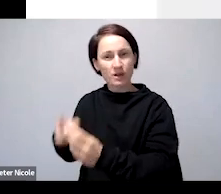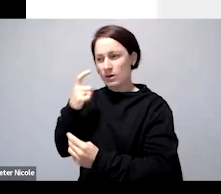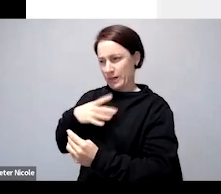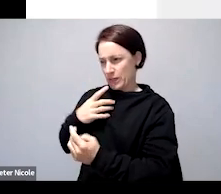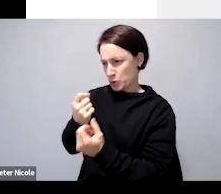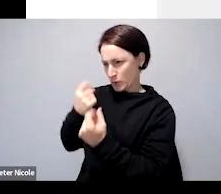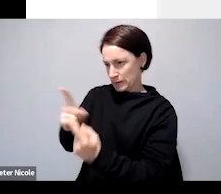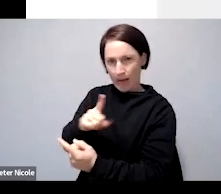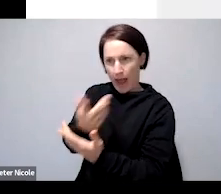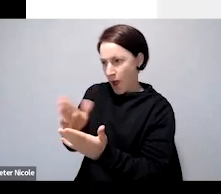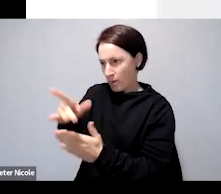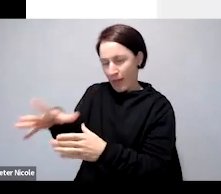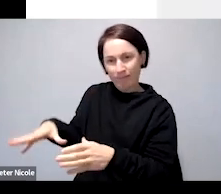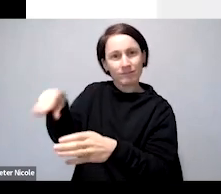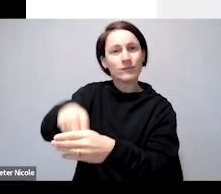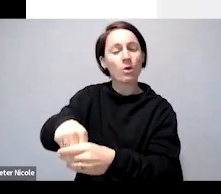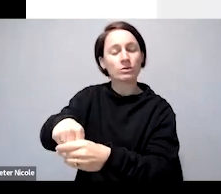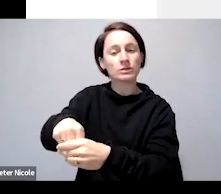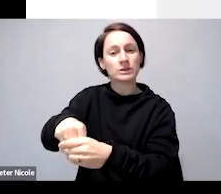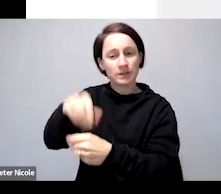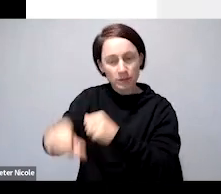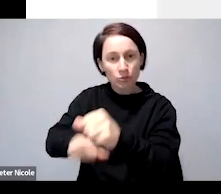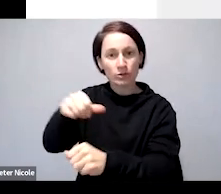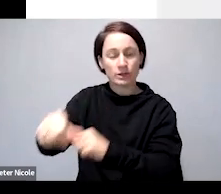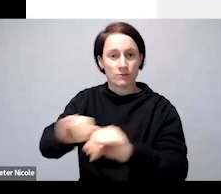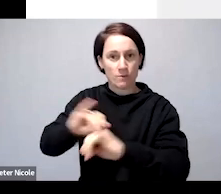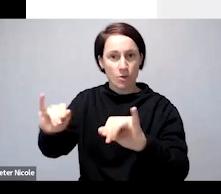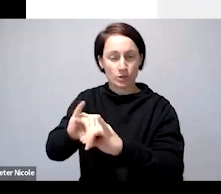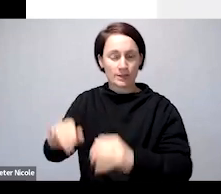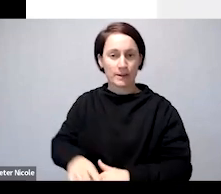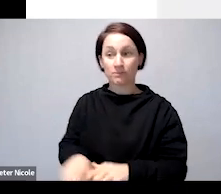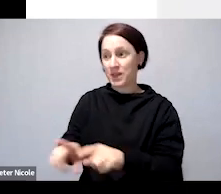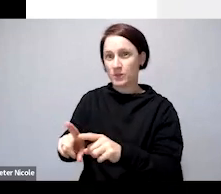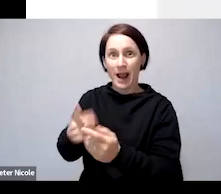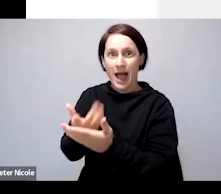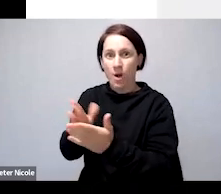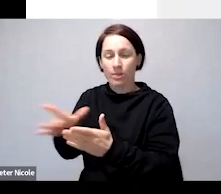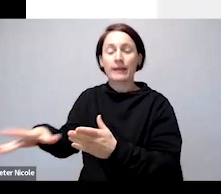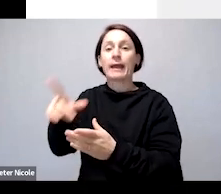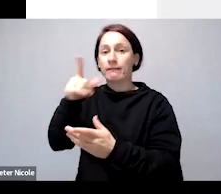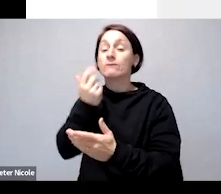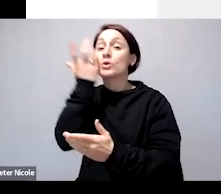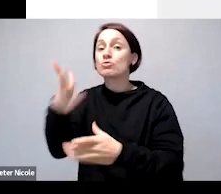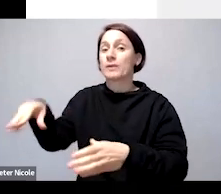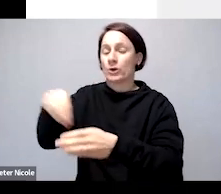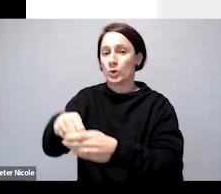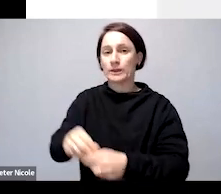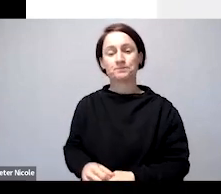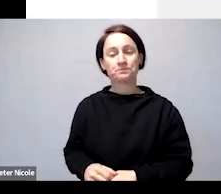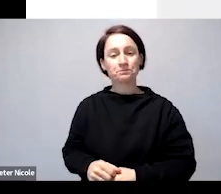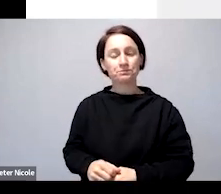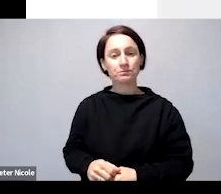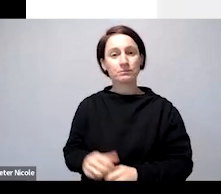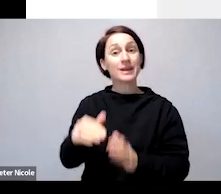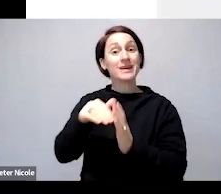role and contribution can they make, and feasibly, what steps can they take in disaster risk reduction. Now, I would say that we're in